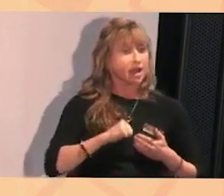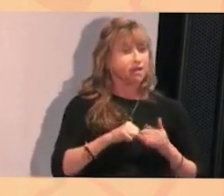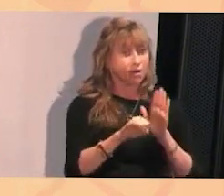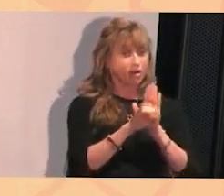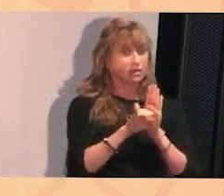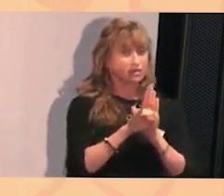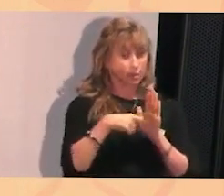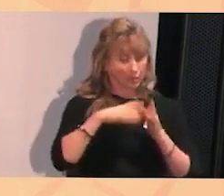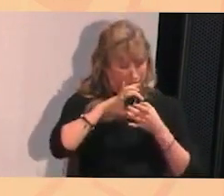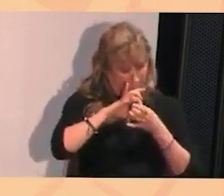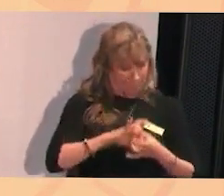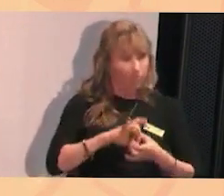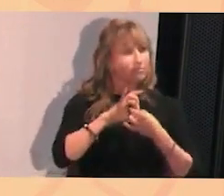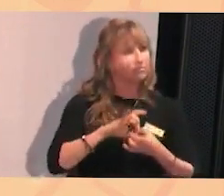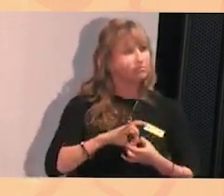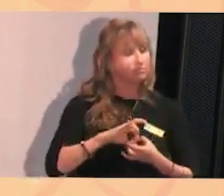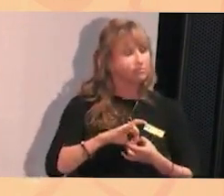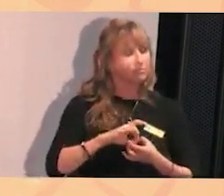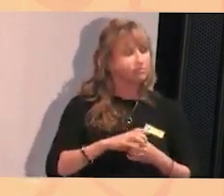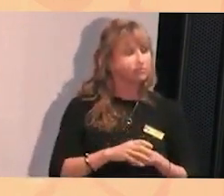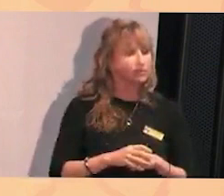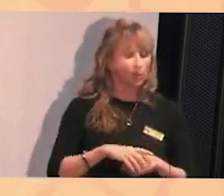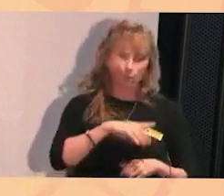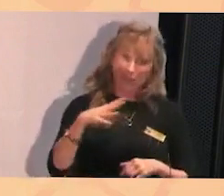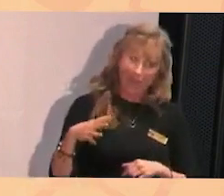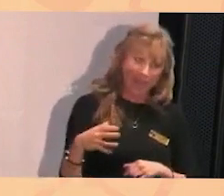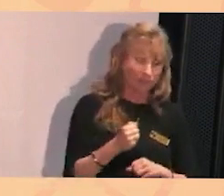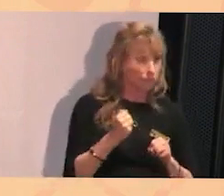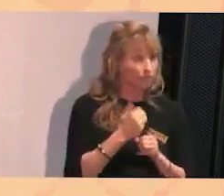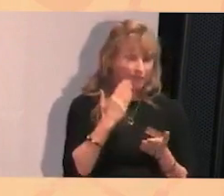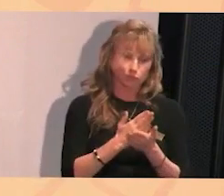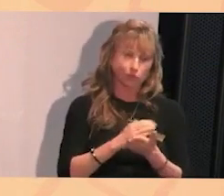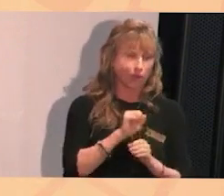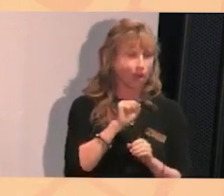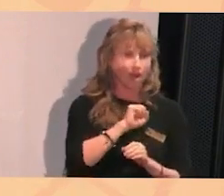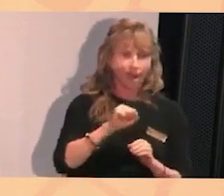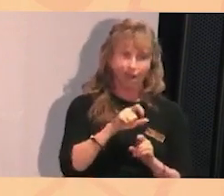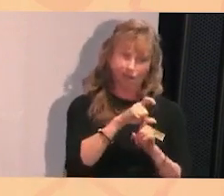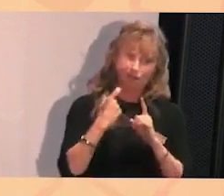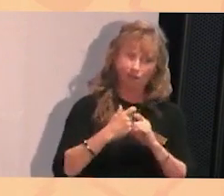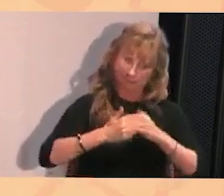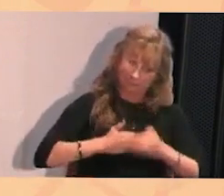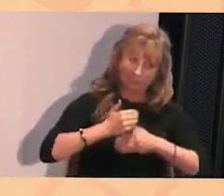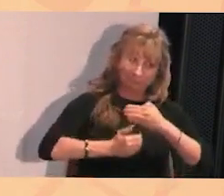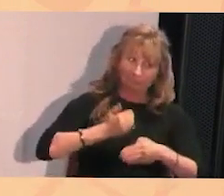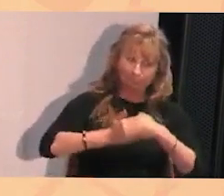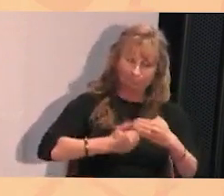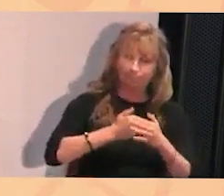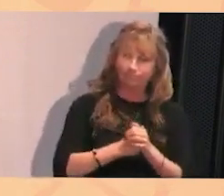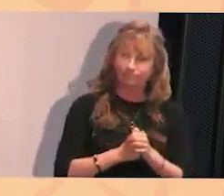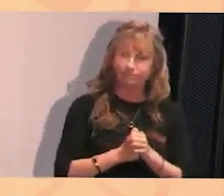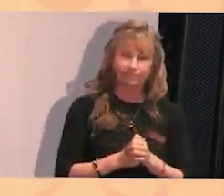really belong. We have to keep our culture strong and keep it alive, and keep practicing it. We there to support them. We there